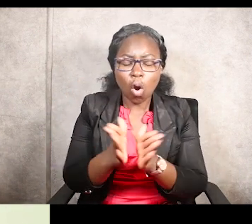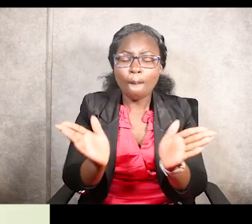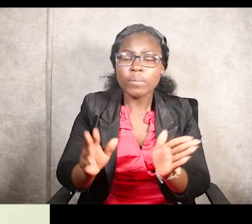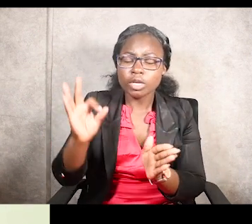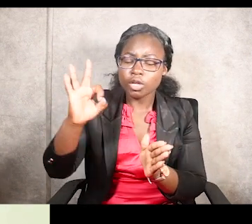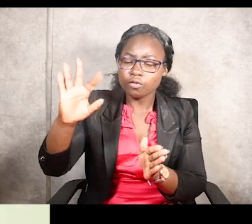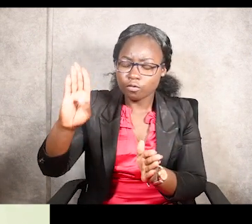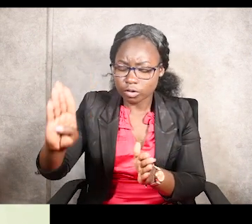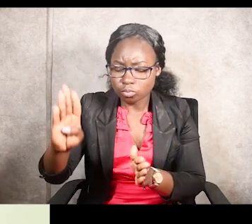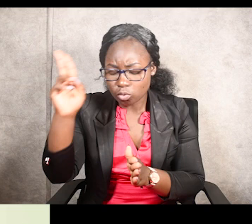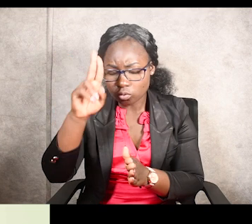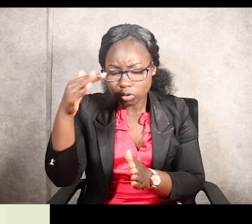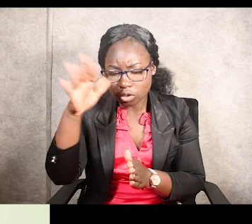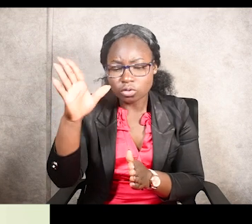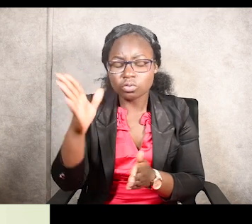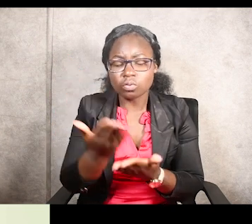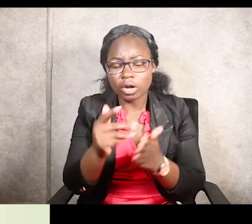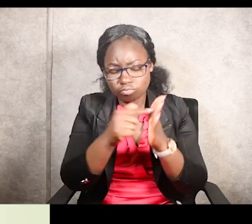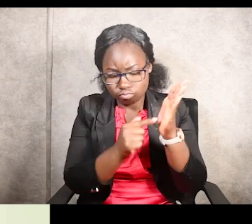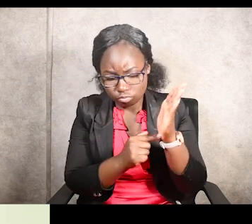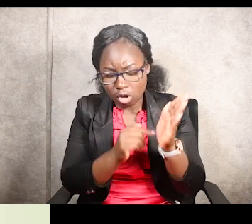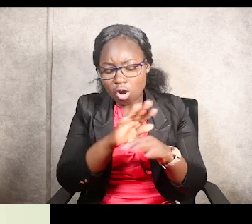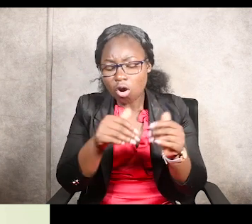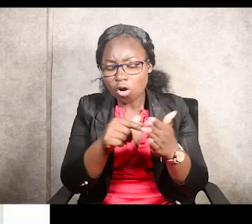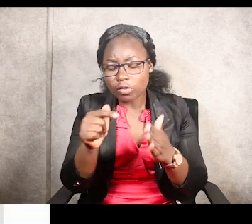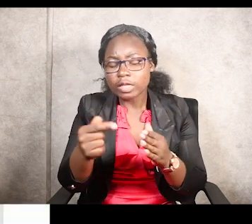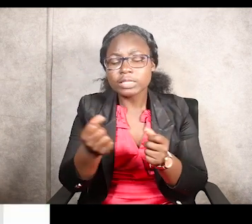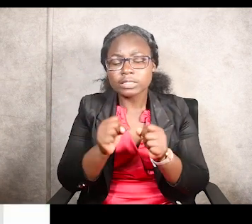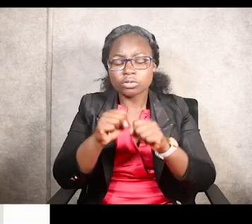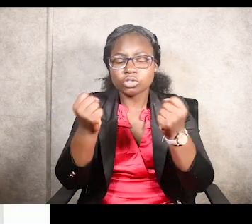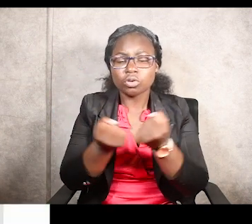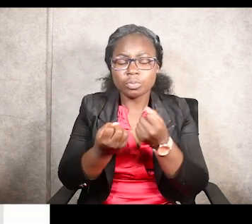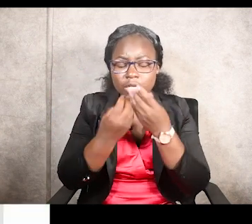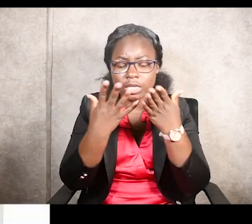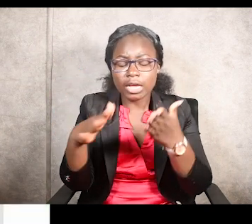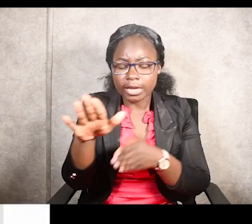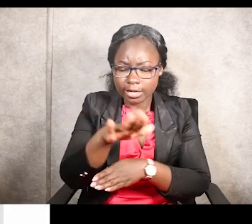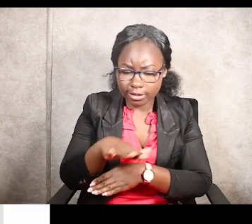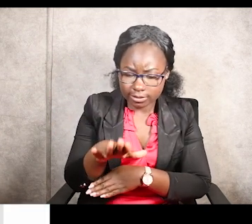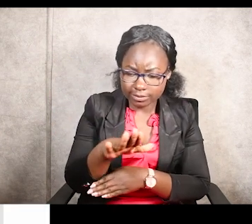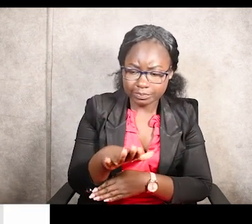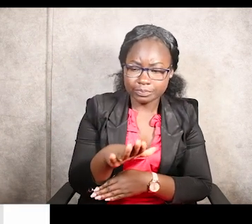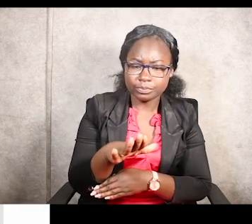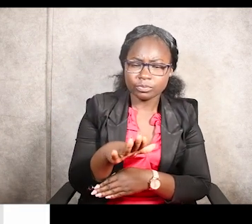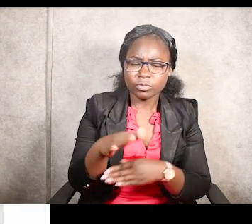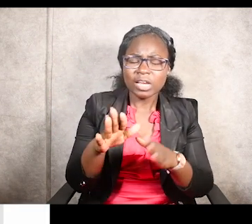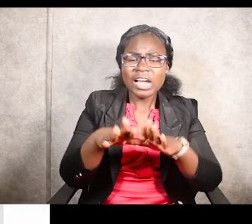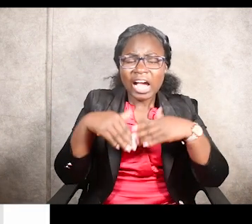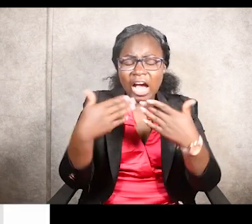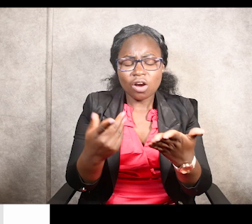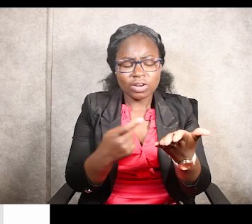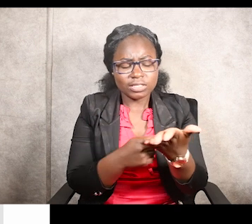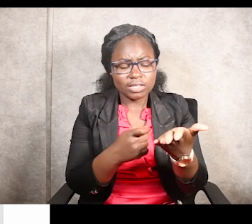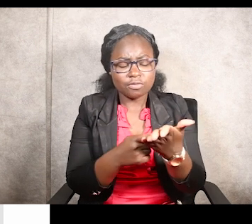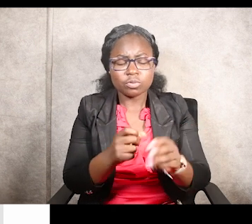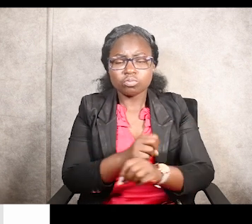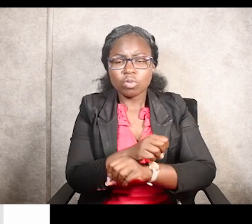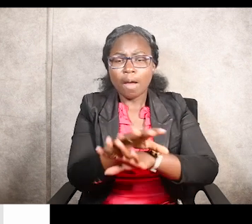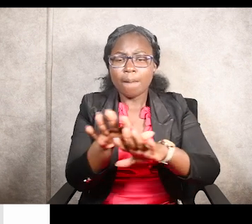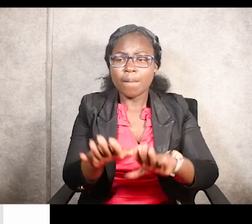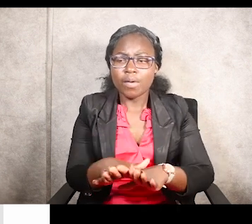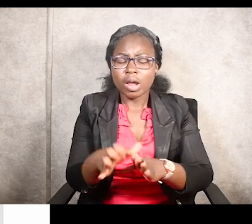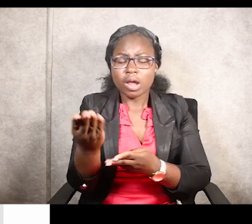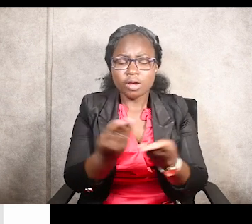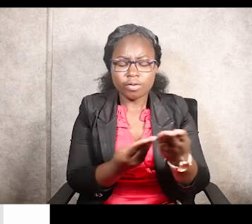have consistency across all these social media platforms. How has technology influenced business